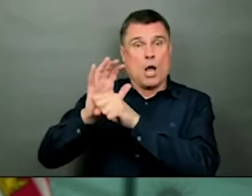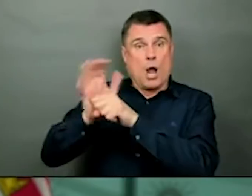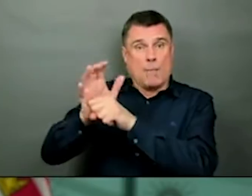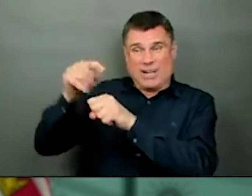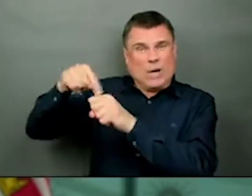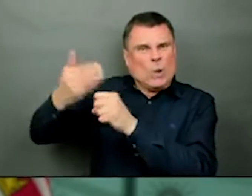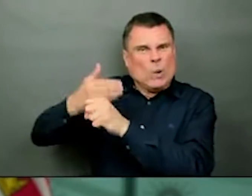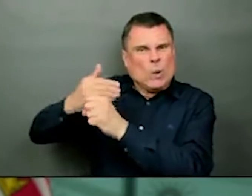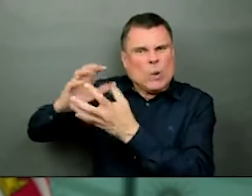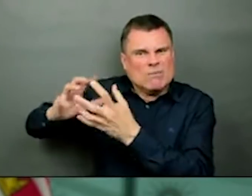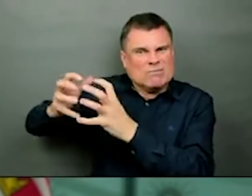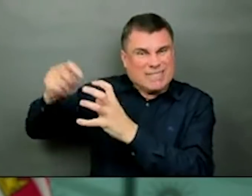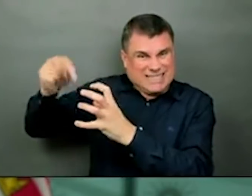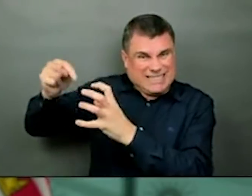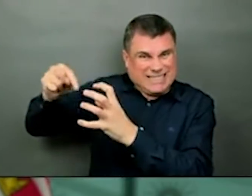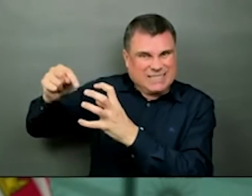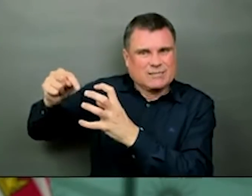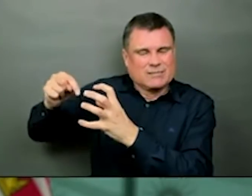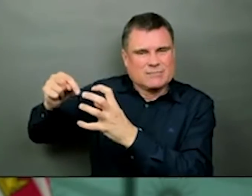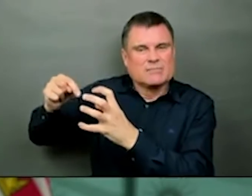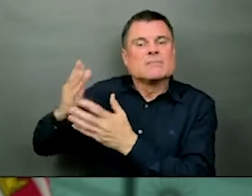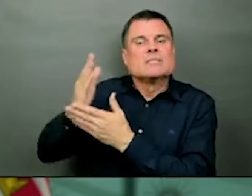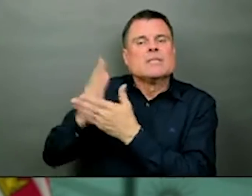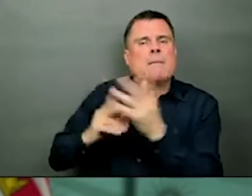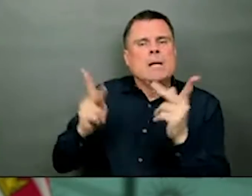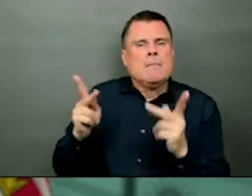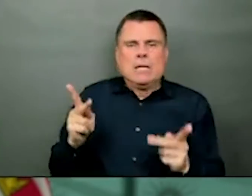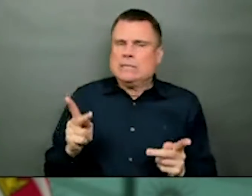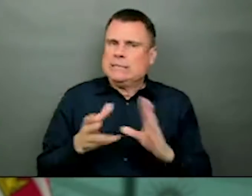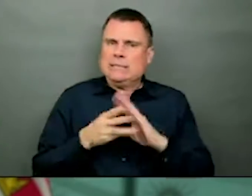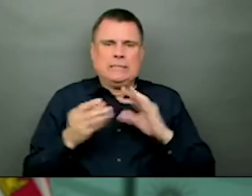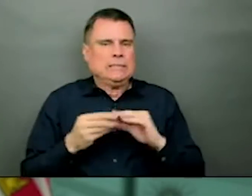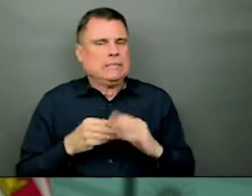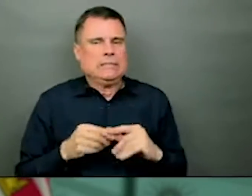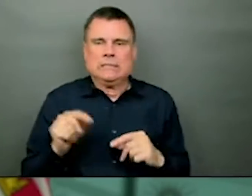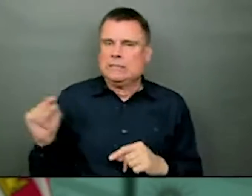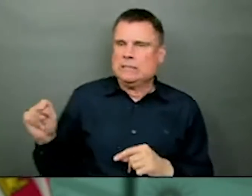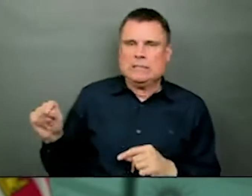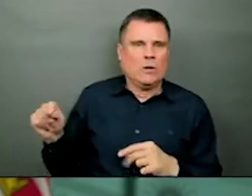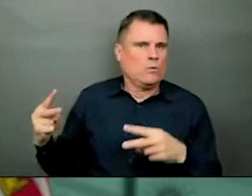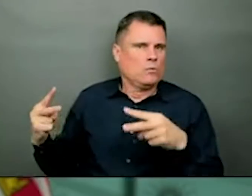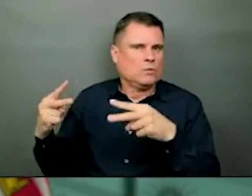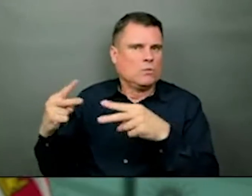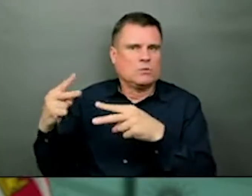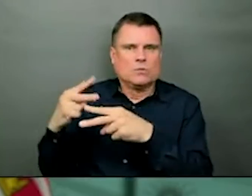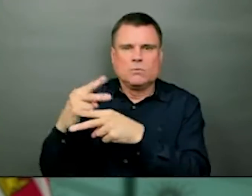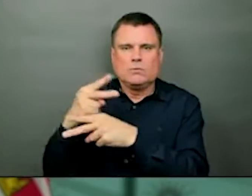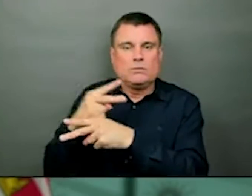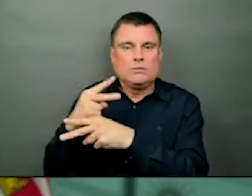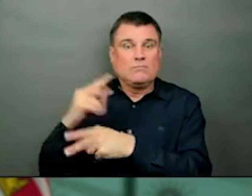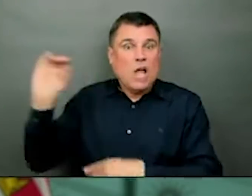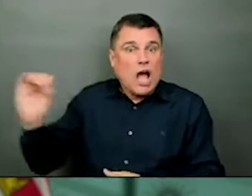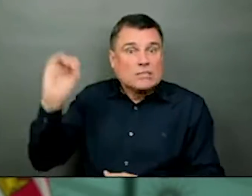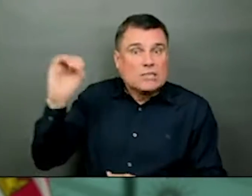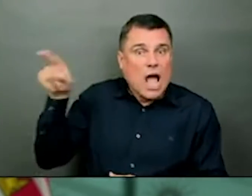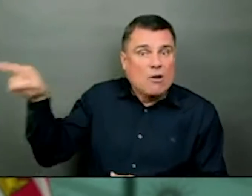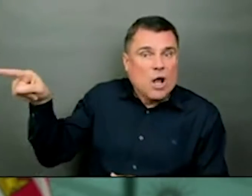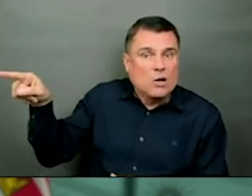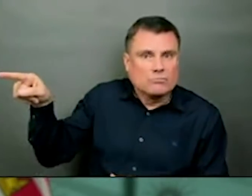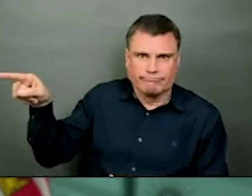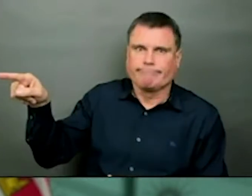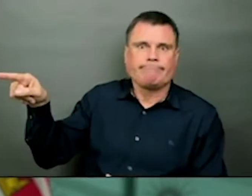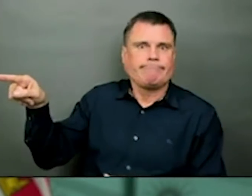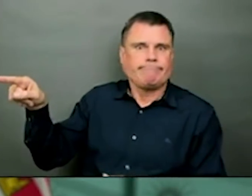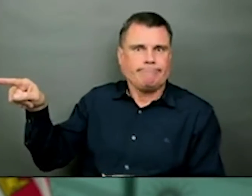They're emphasizing stricter public health measures are probably needed. Ontario is already extending lockdowns. And I'm just wondering what the plan is for